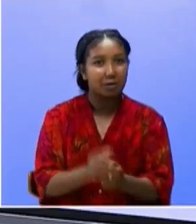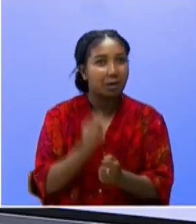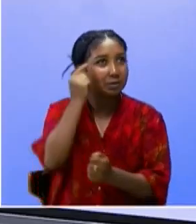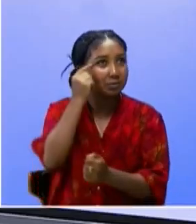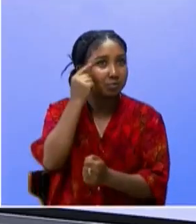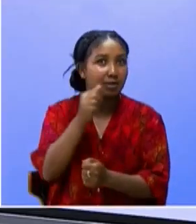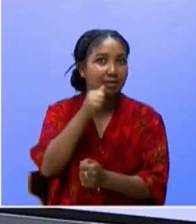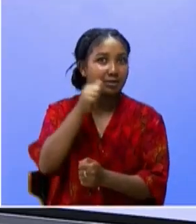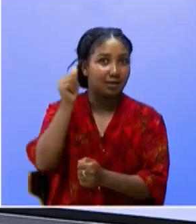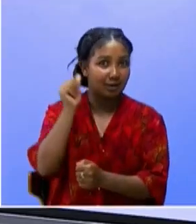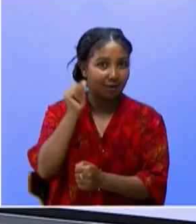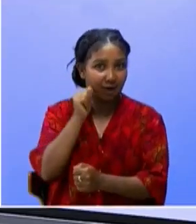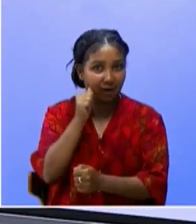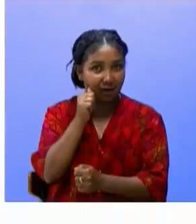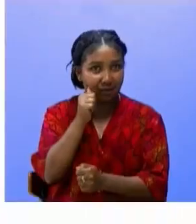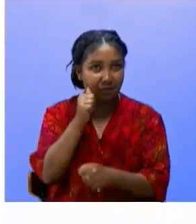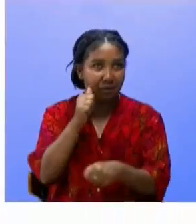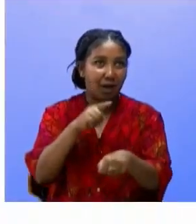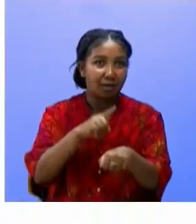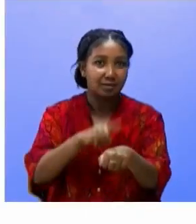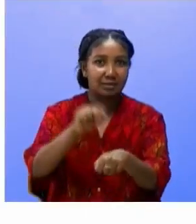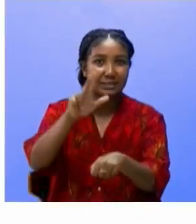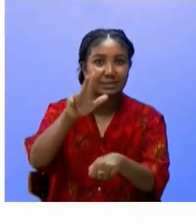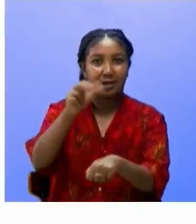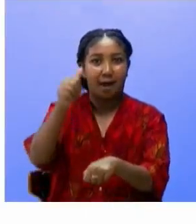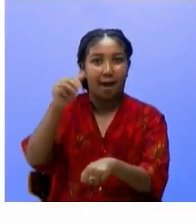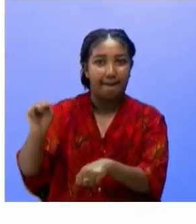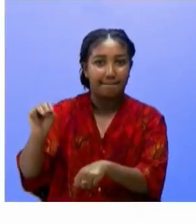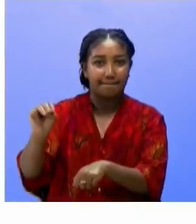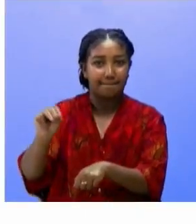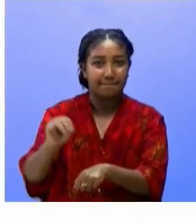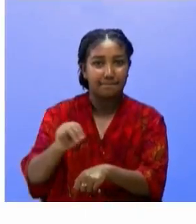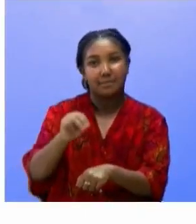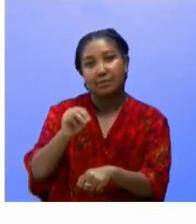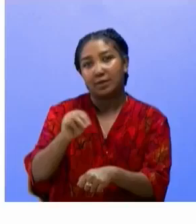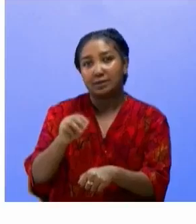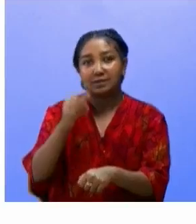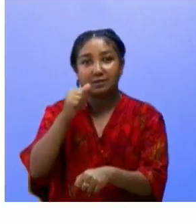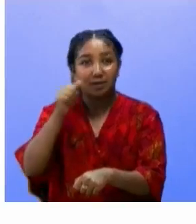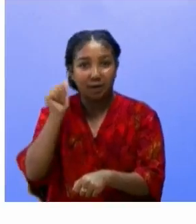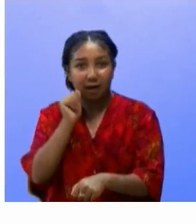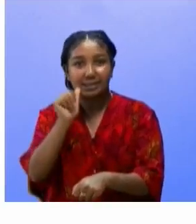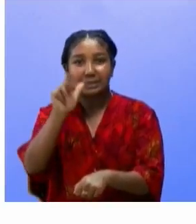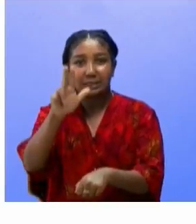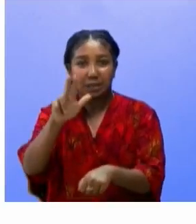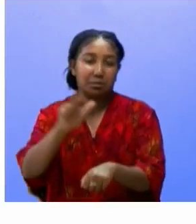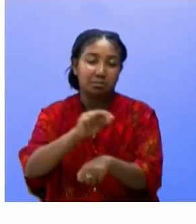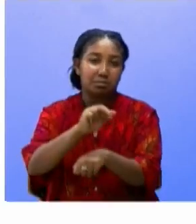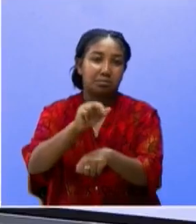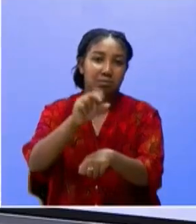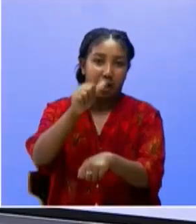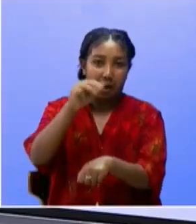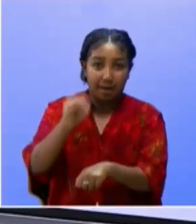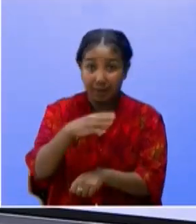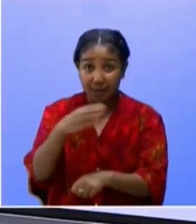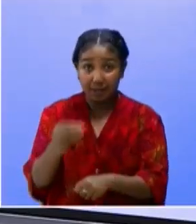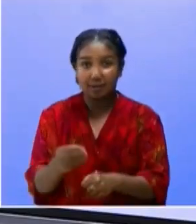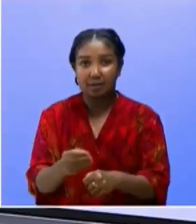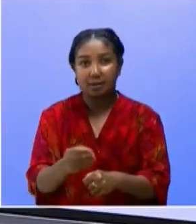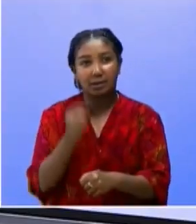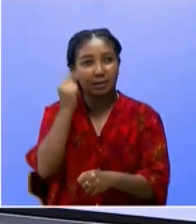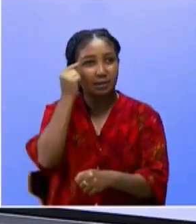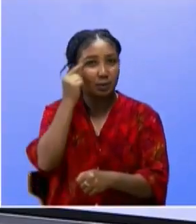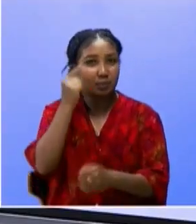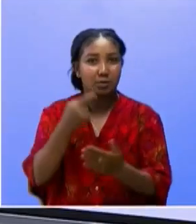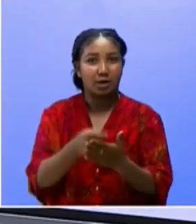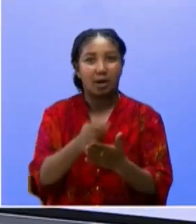that yesterday at 3 a.m. At 3 a.m., all right? And let's assume